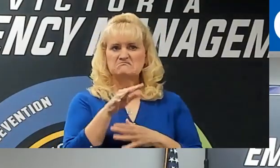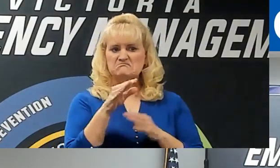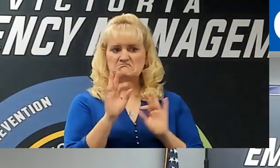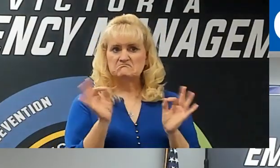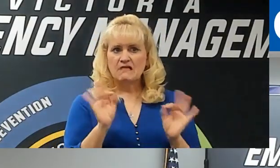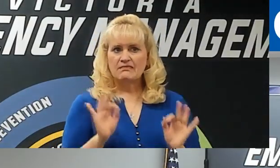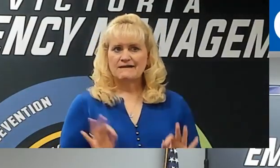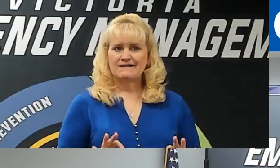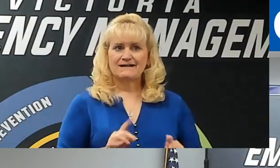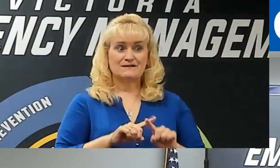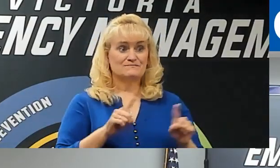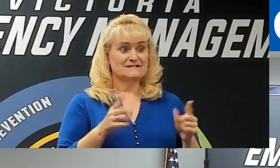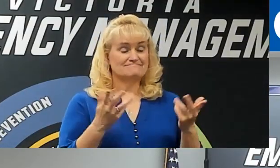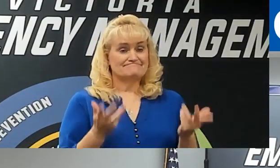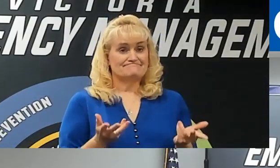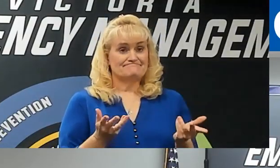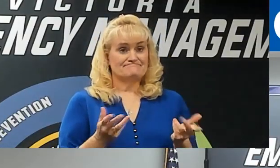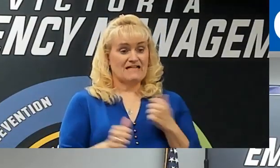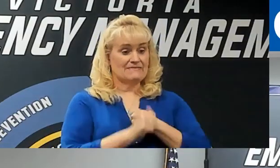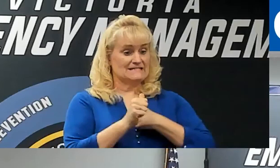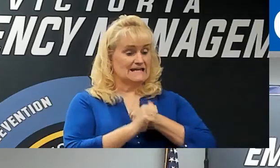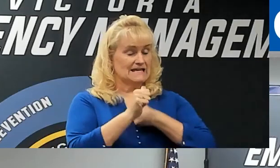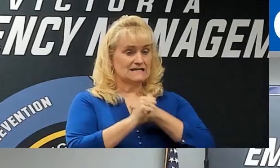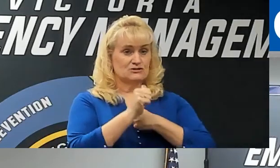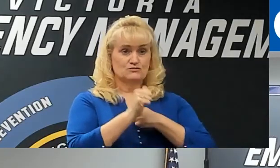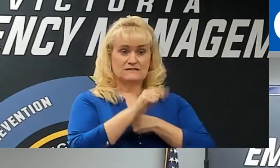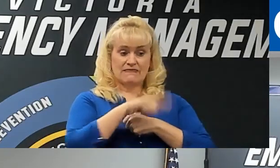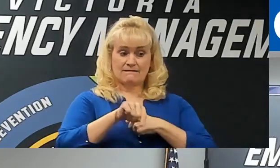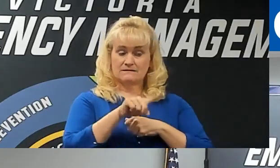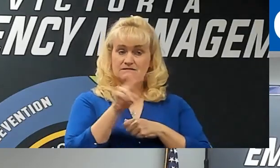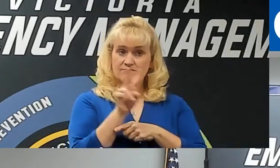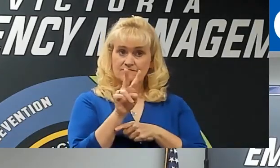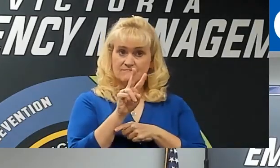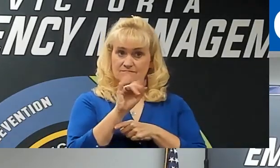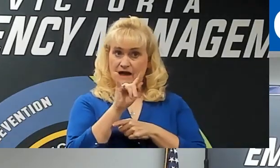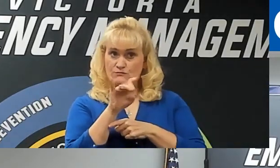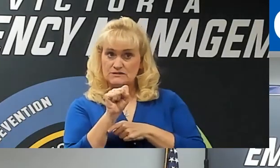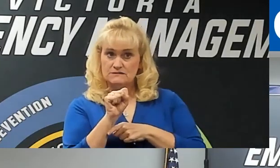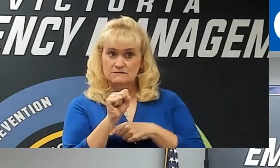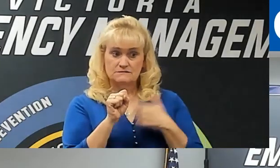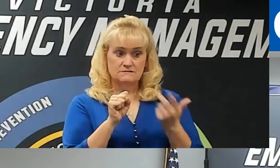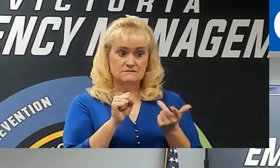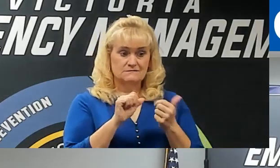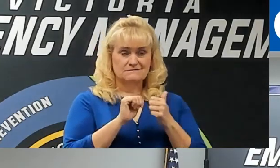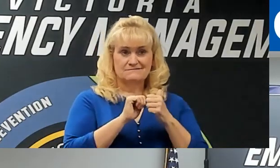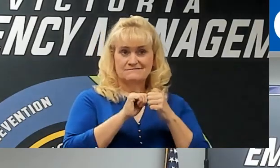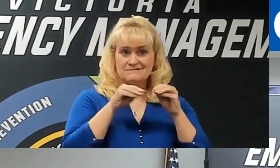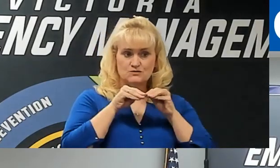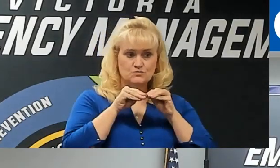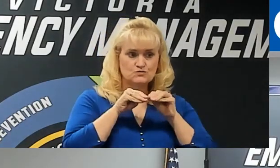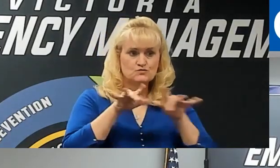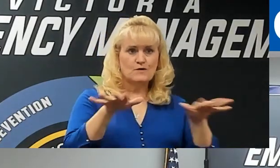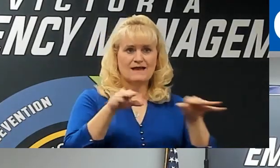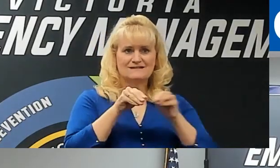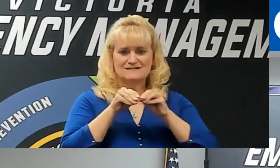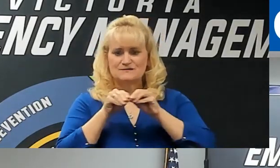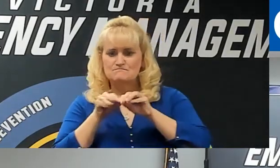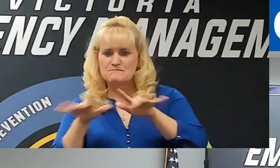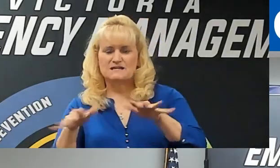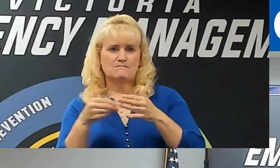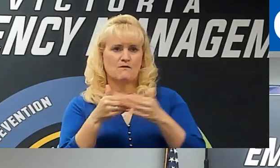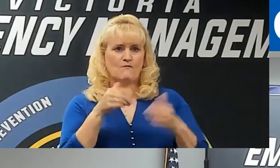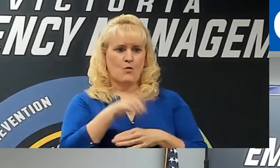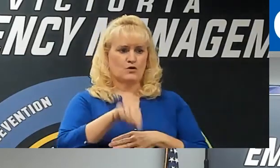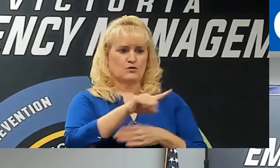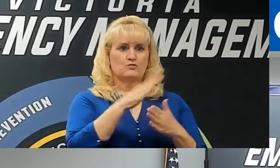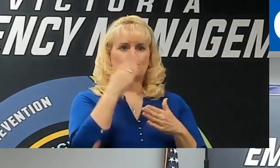But the dangerous thing about this virus, and I've said it since the get-go, is that this disease is transmitted many times before you even know you're